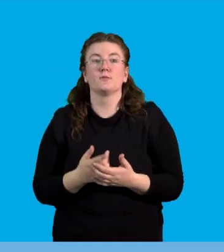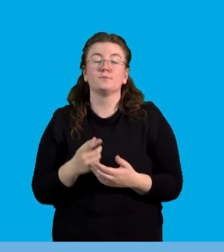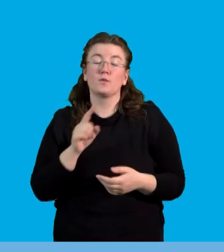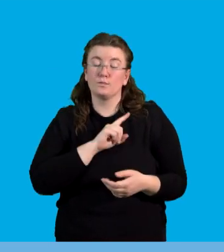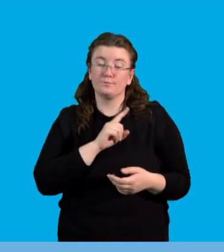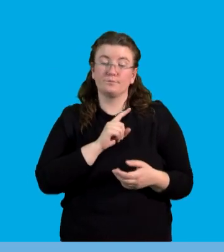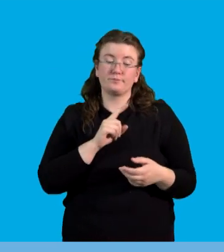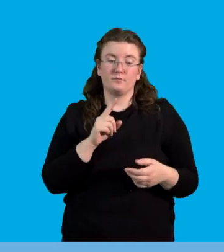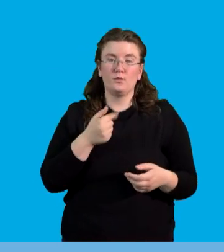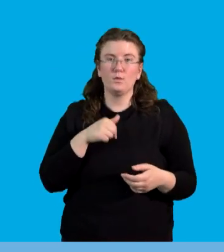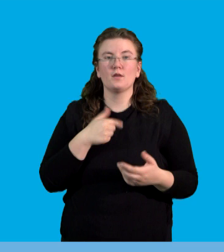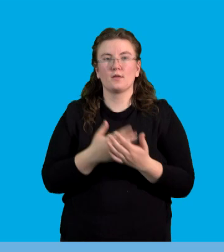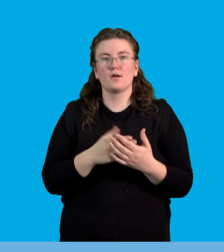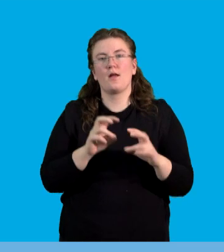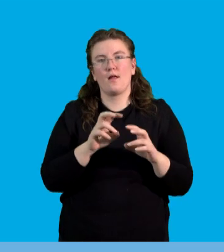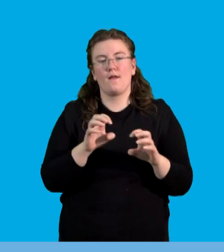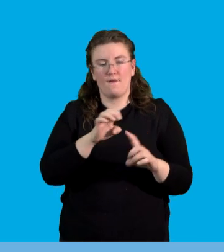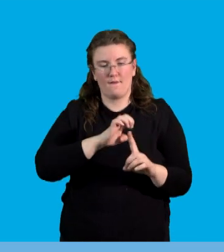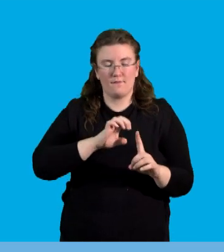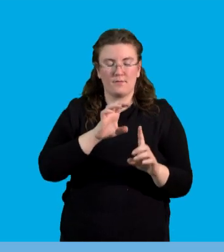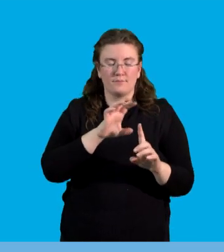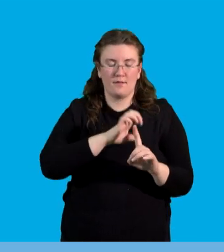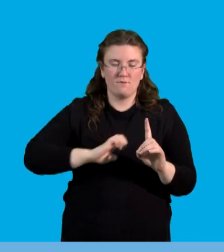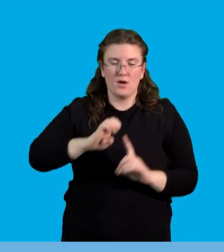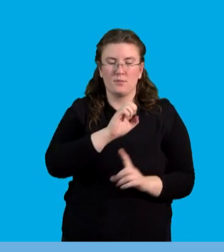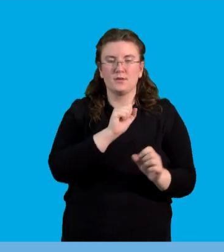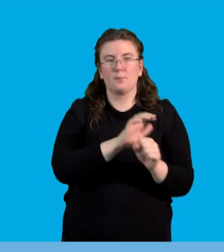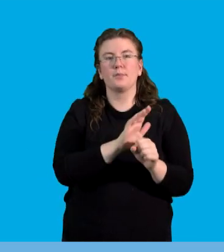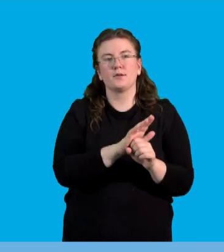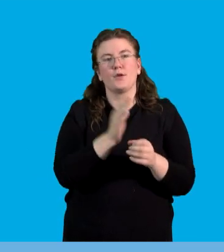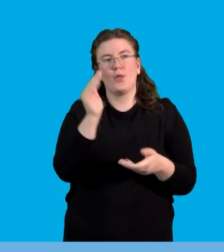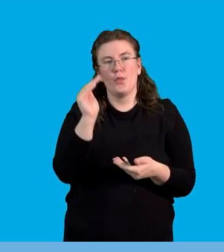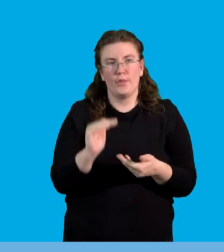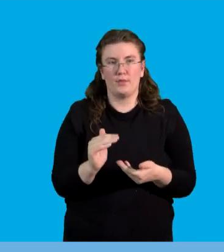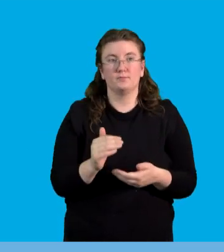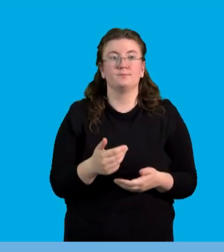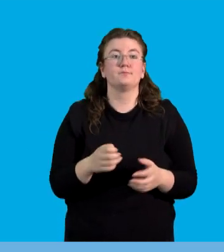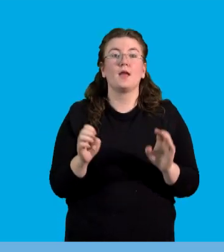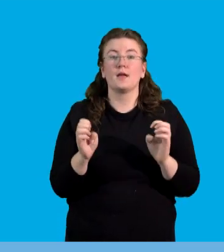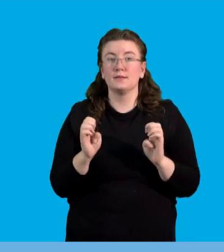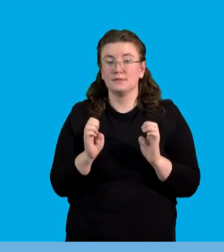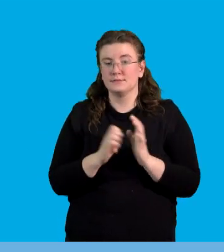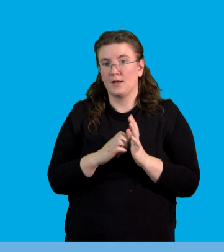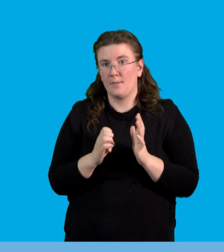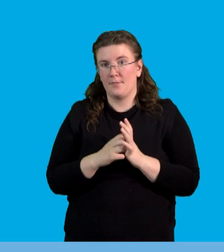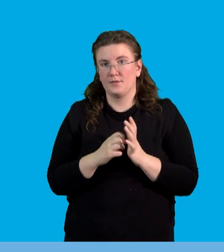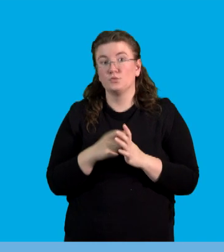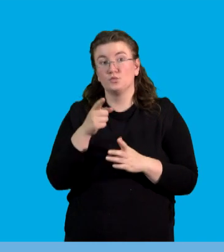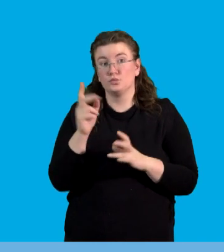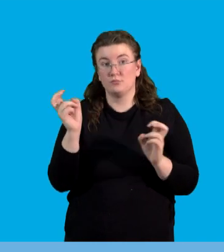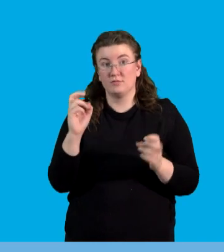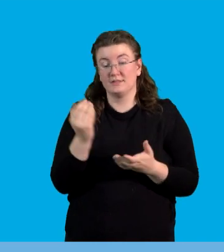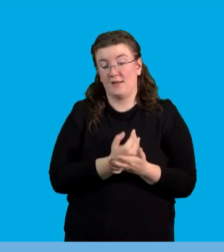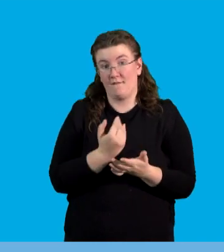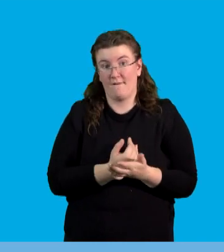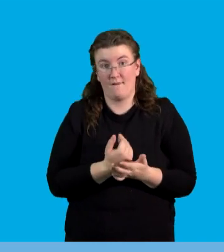of electricity and its impact on the environment. So examples of measures that may be taken include, so for you to